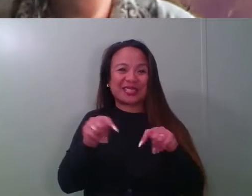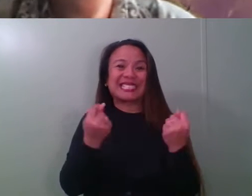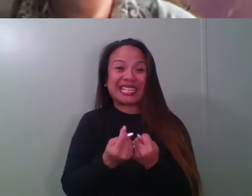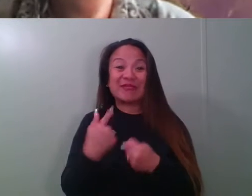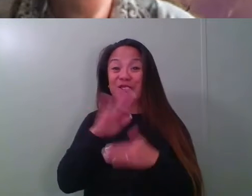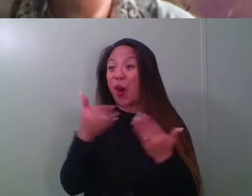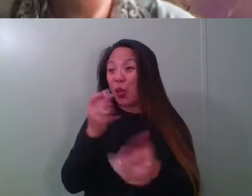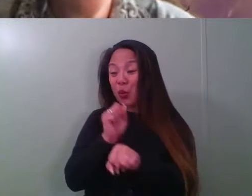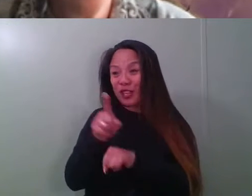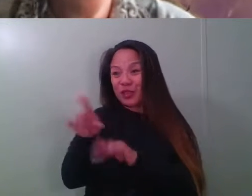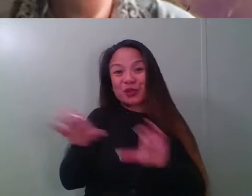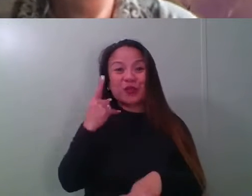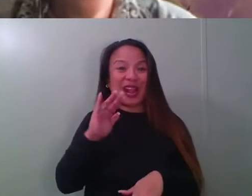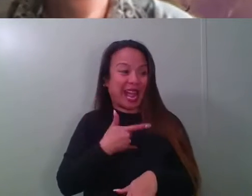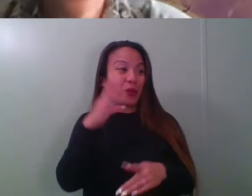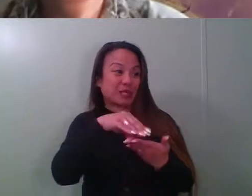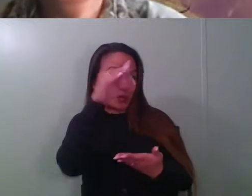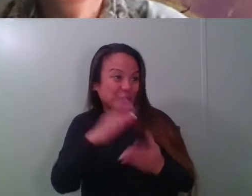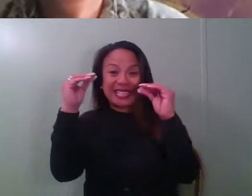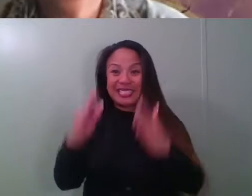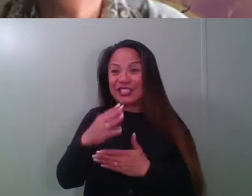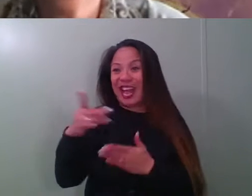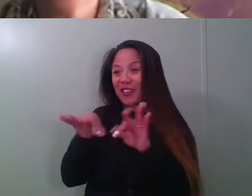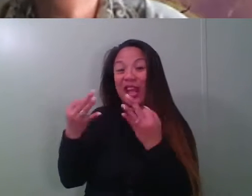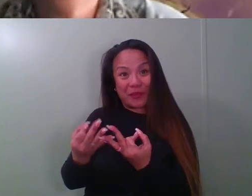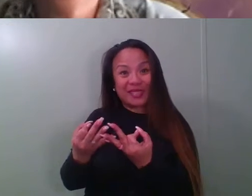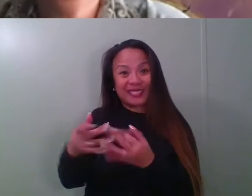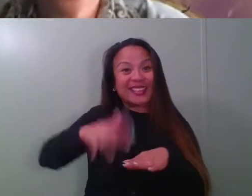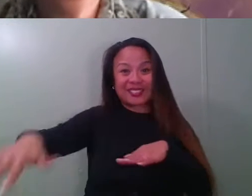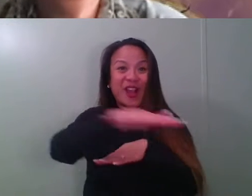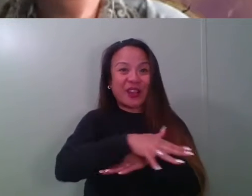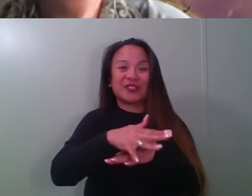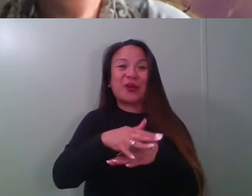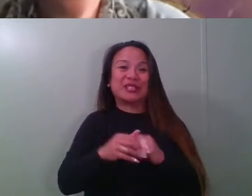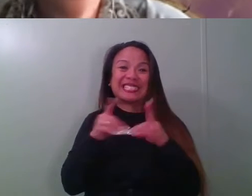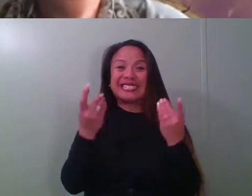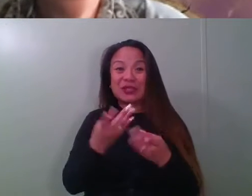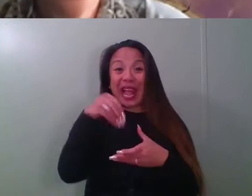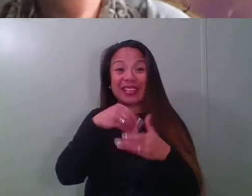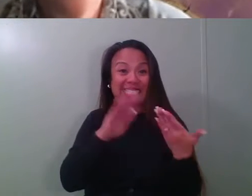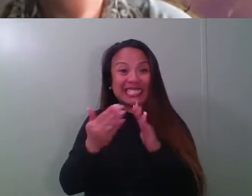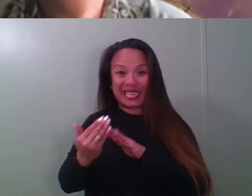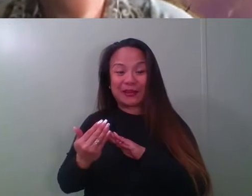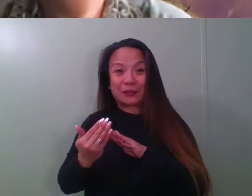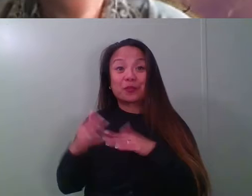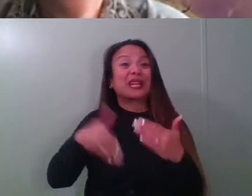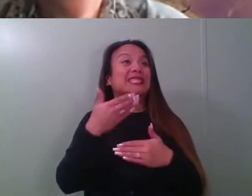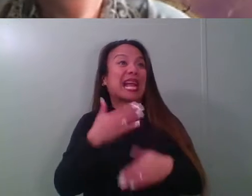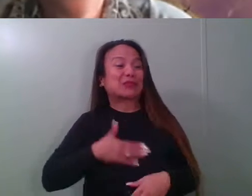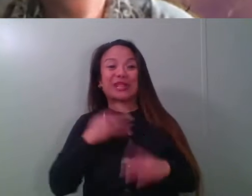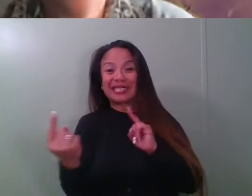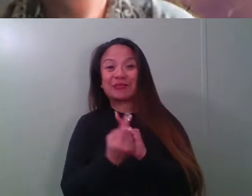you be part of this team and all the work that you do for our students, teachers, and families across the whole district and in the